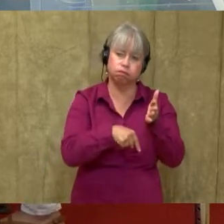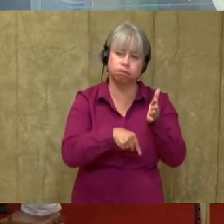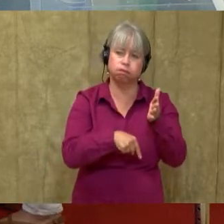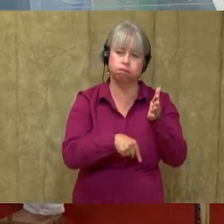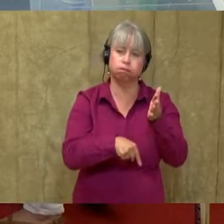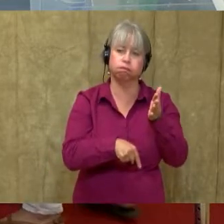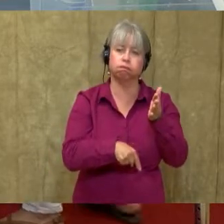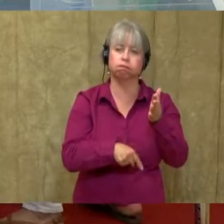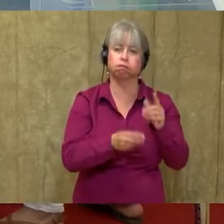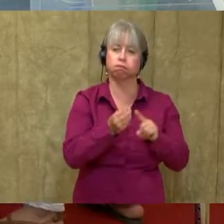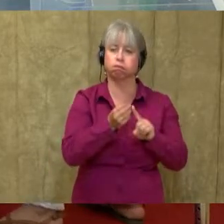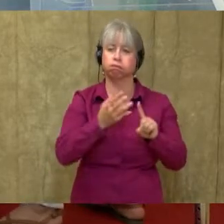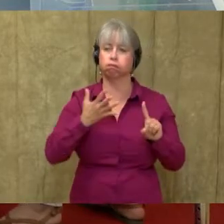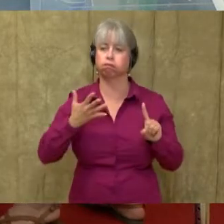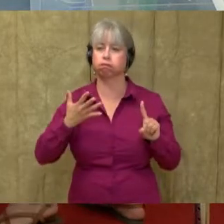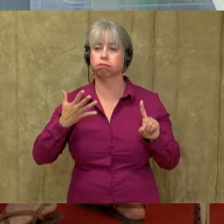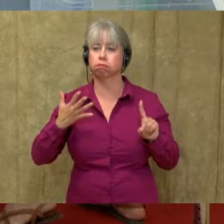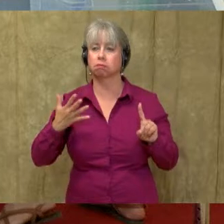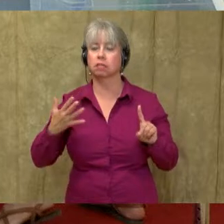minute.